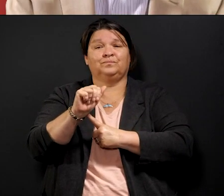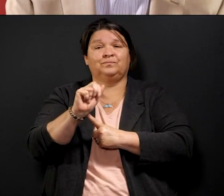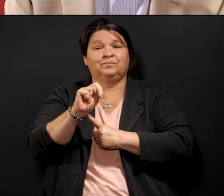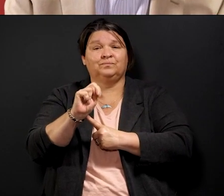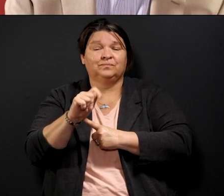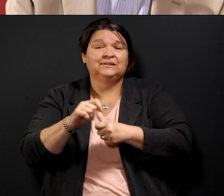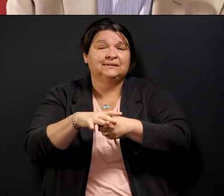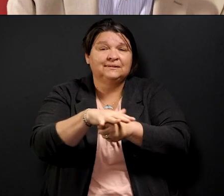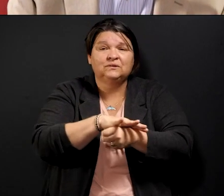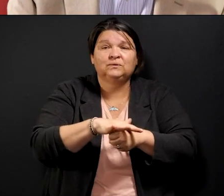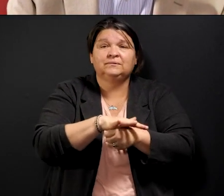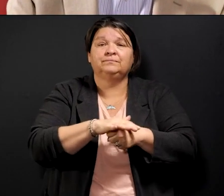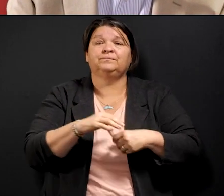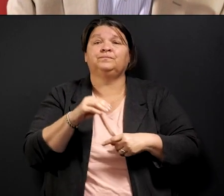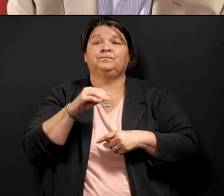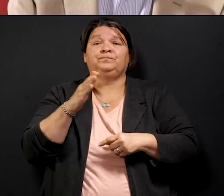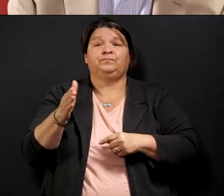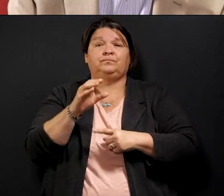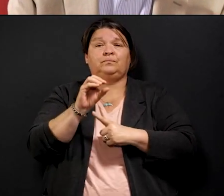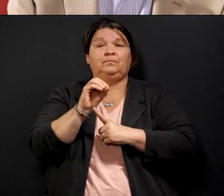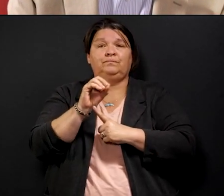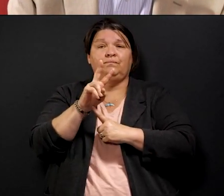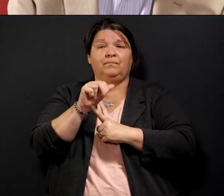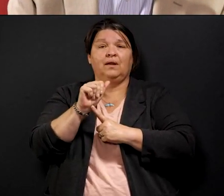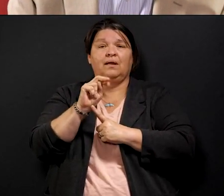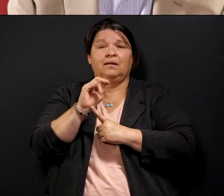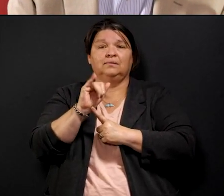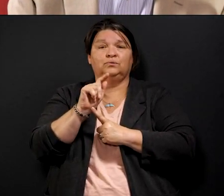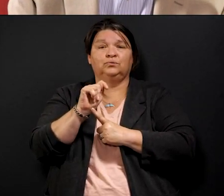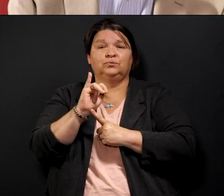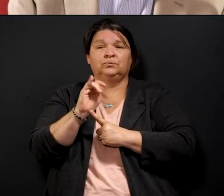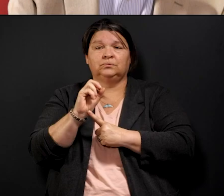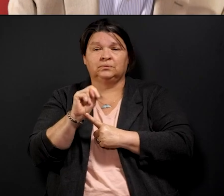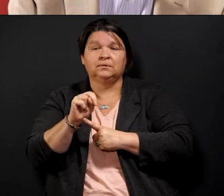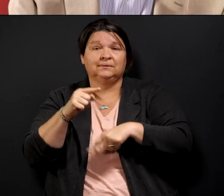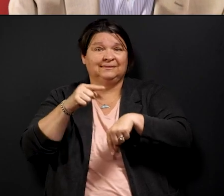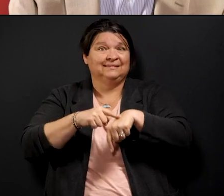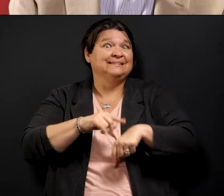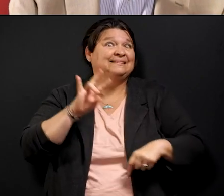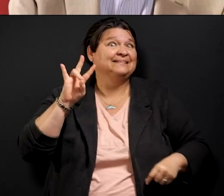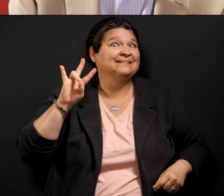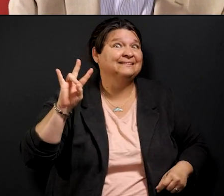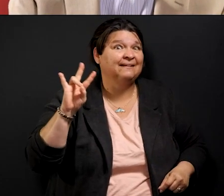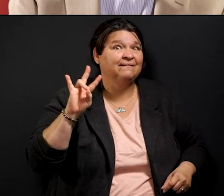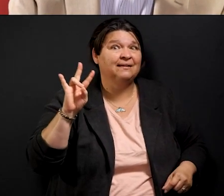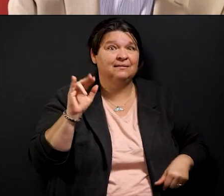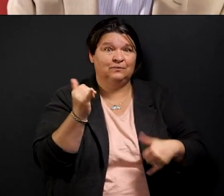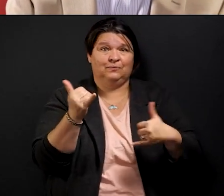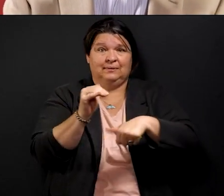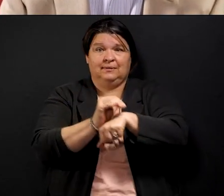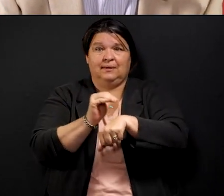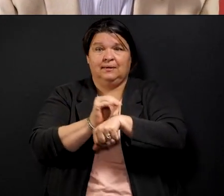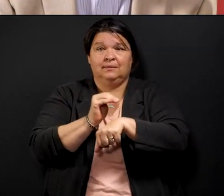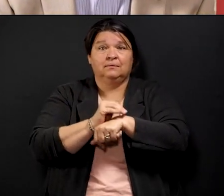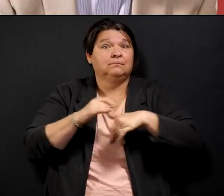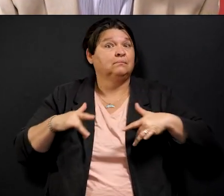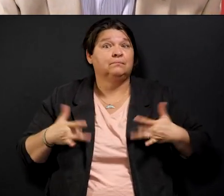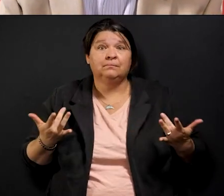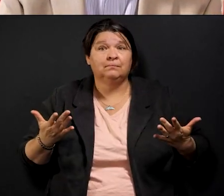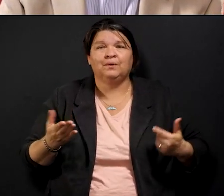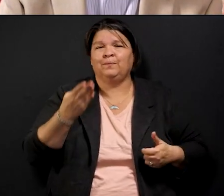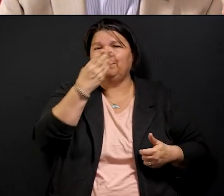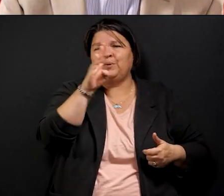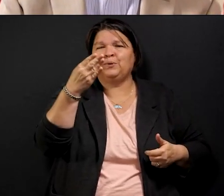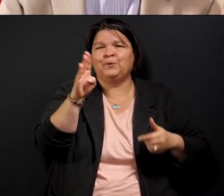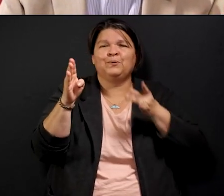DFW ovation. Go out on your porch at 7:00. Turn your lights on, although it might still be light. Yes, probably. Ring a bell,